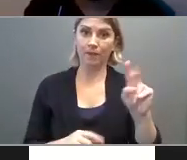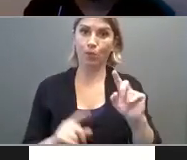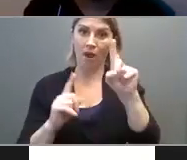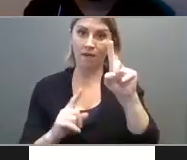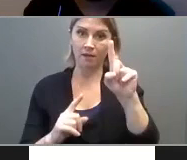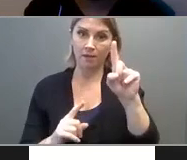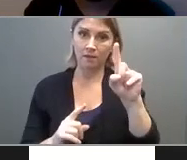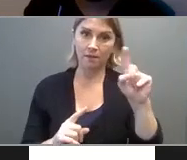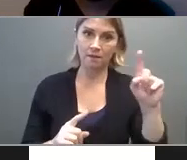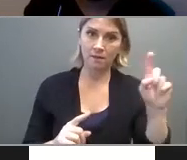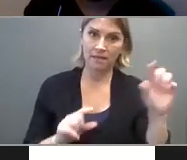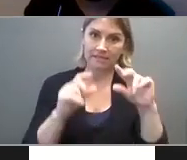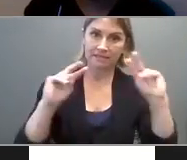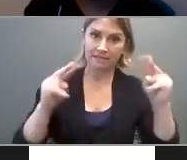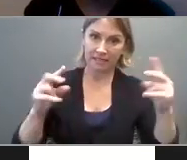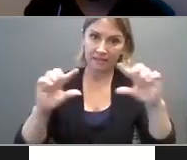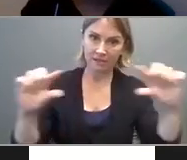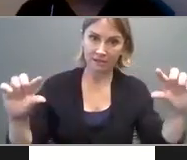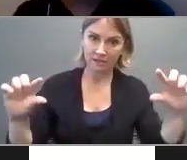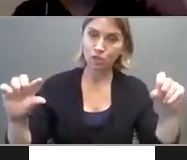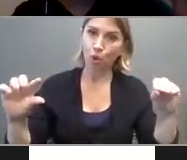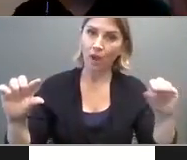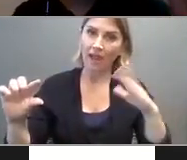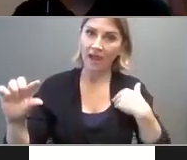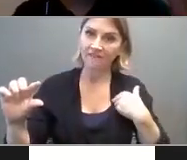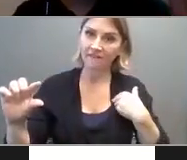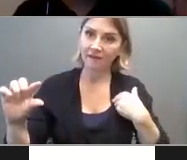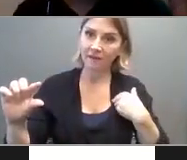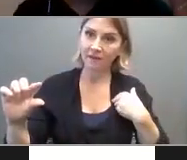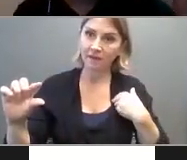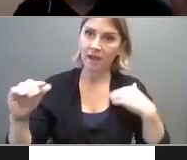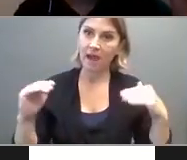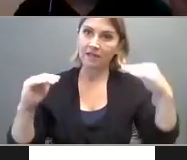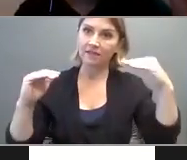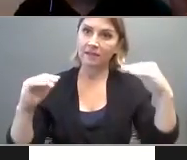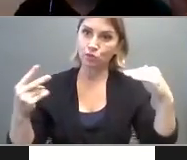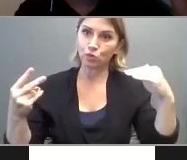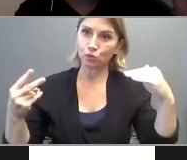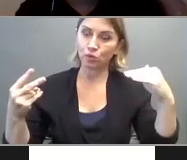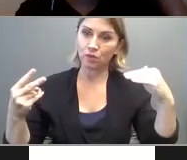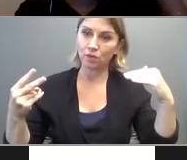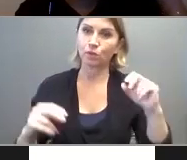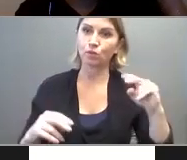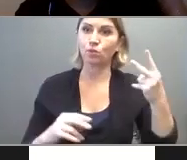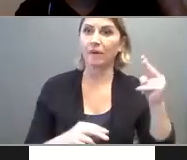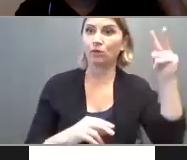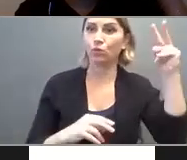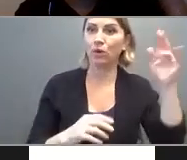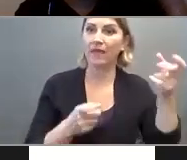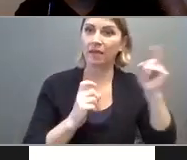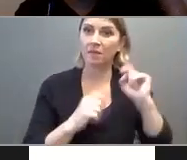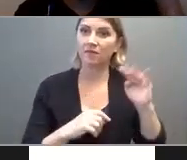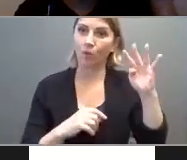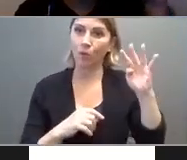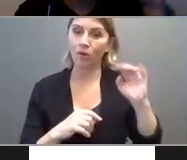and the second level here. So in that case, I have height equals 2. So 2 to the power of 2, that gives me 4. We know that